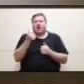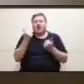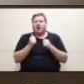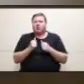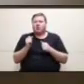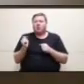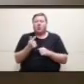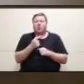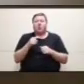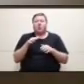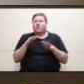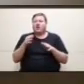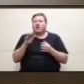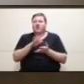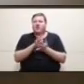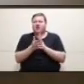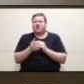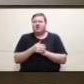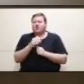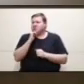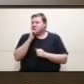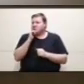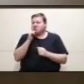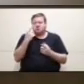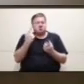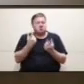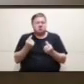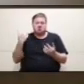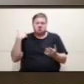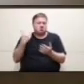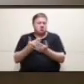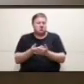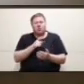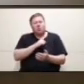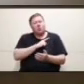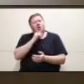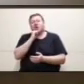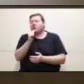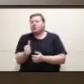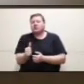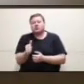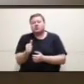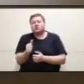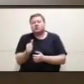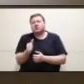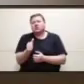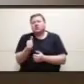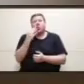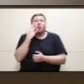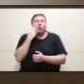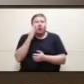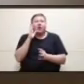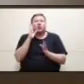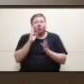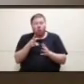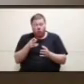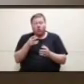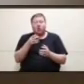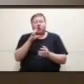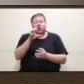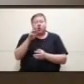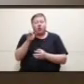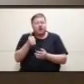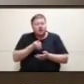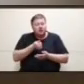affected. It has not yet been done. Why has it not yet been done? When will the credits be